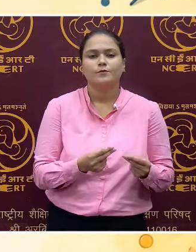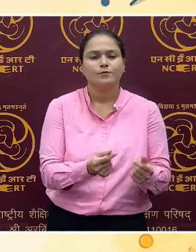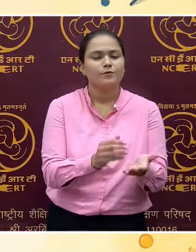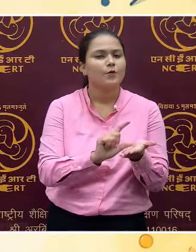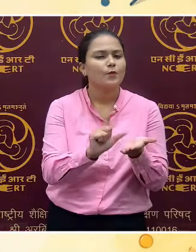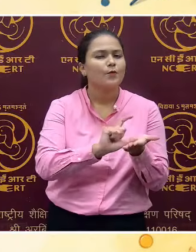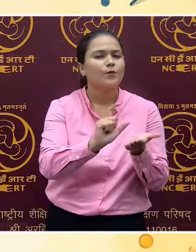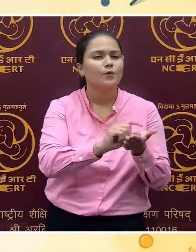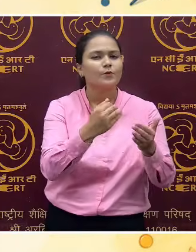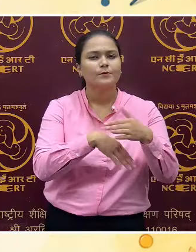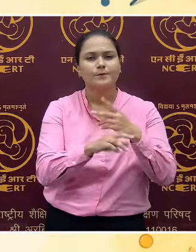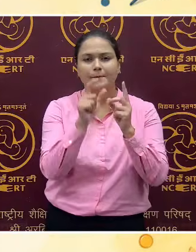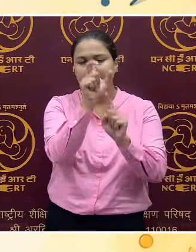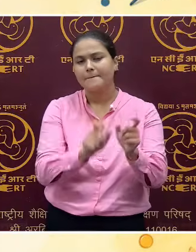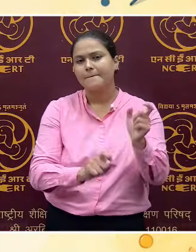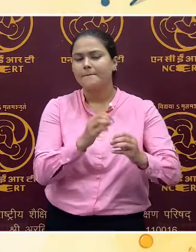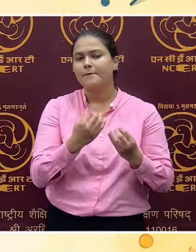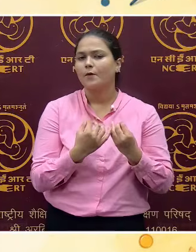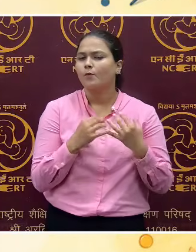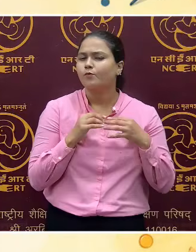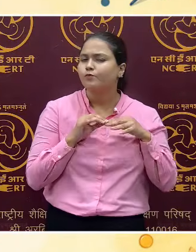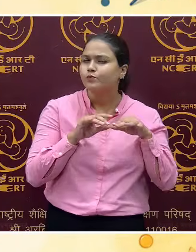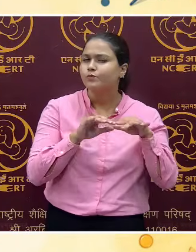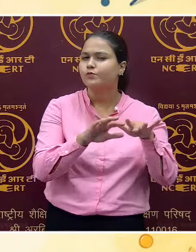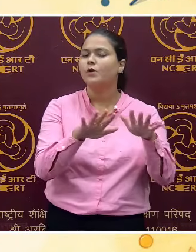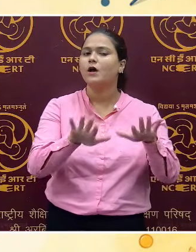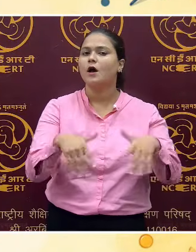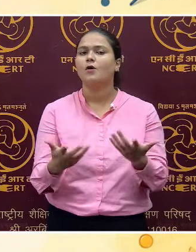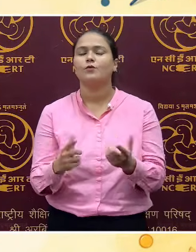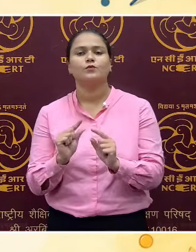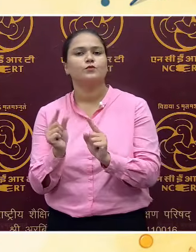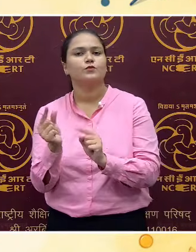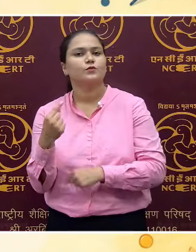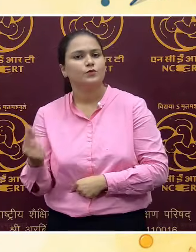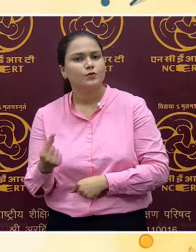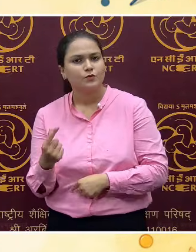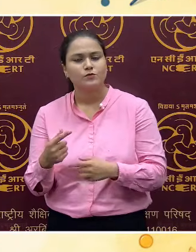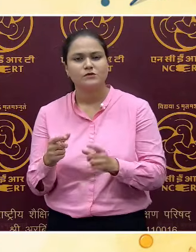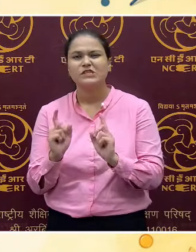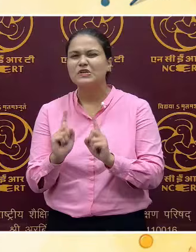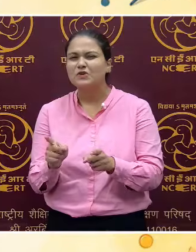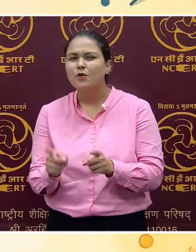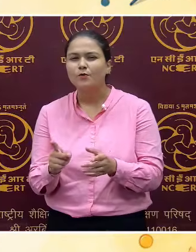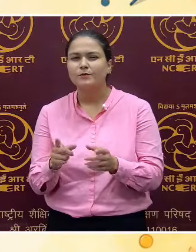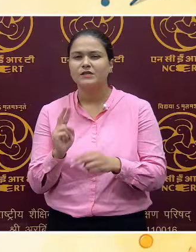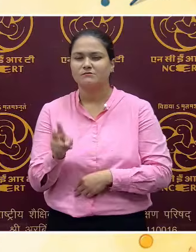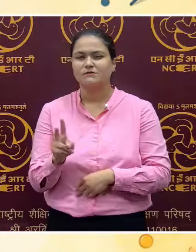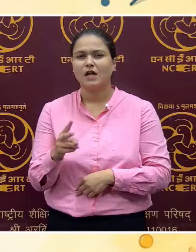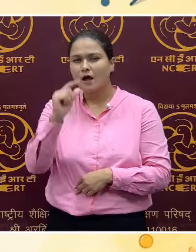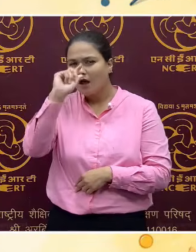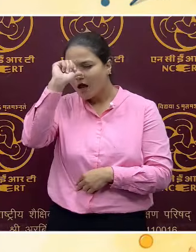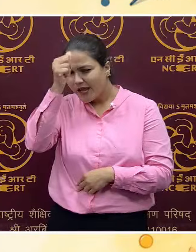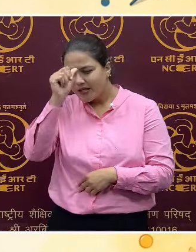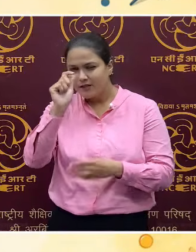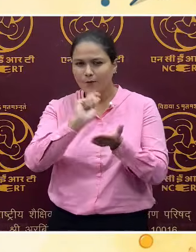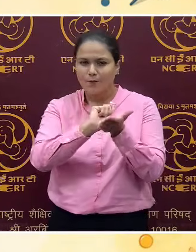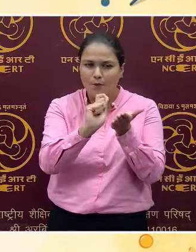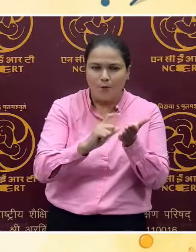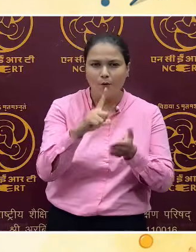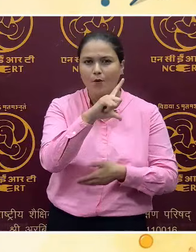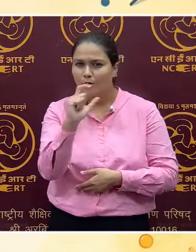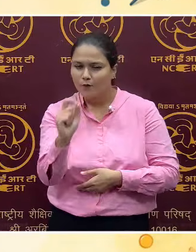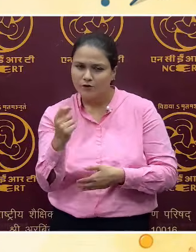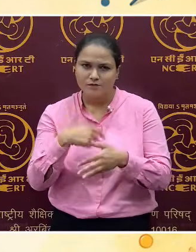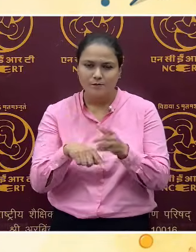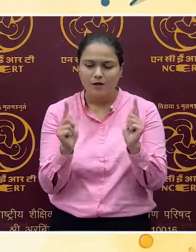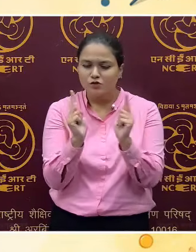generation. How we use, let's say, Roman script for writing in Hindi on WhatsApp, and so on. And words